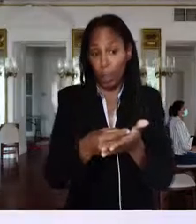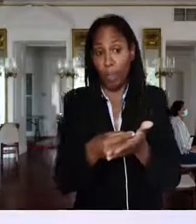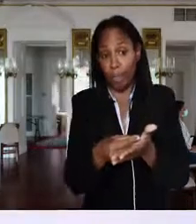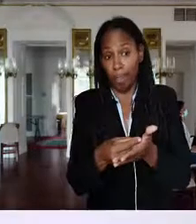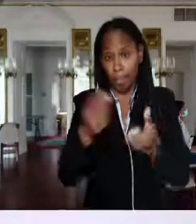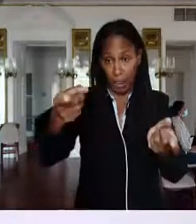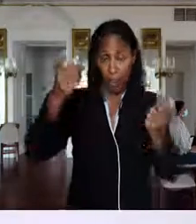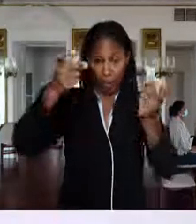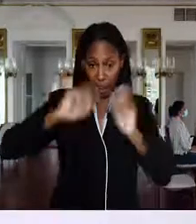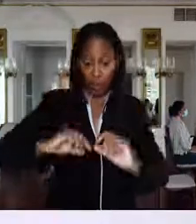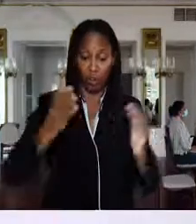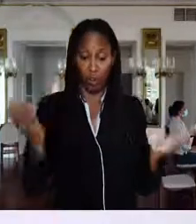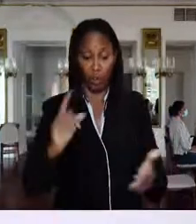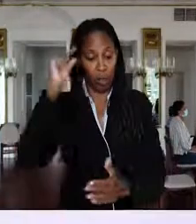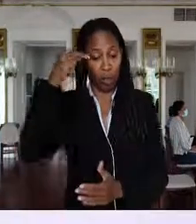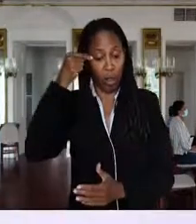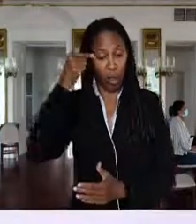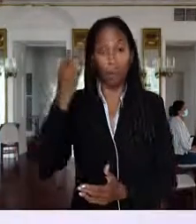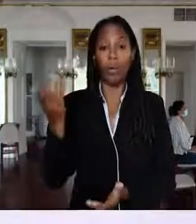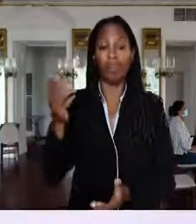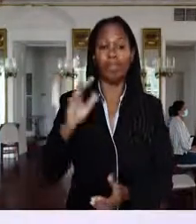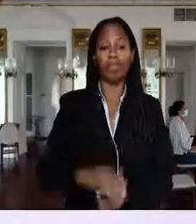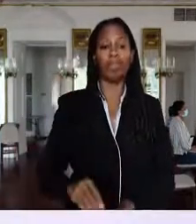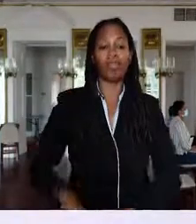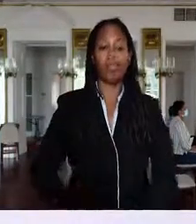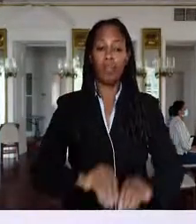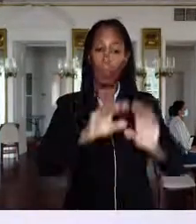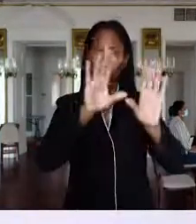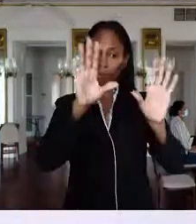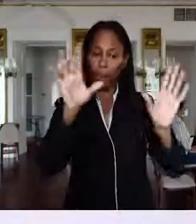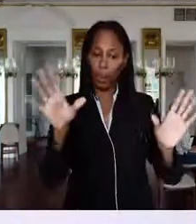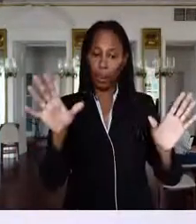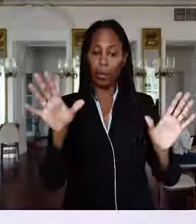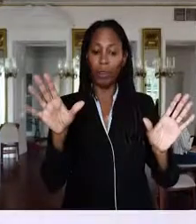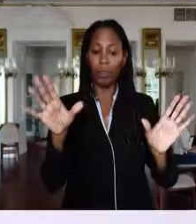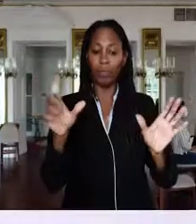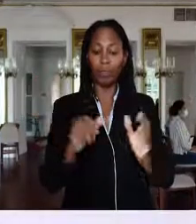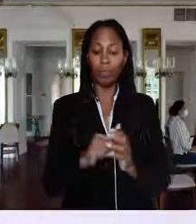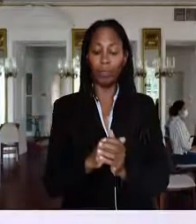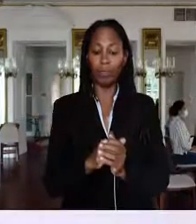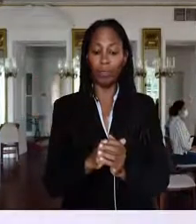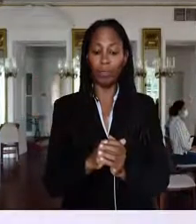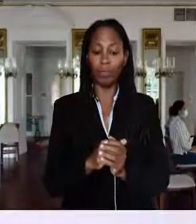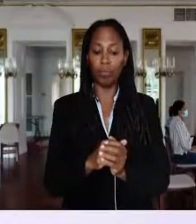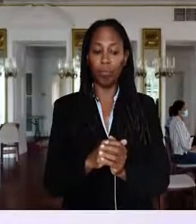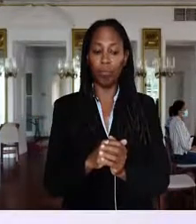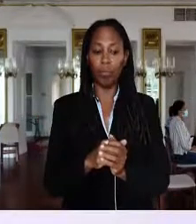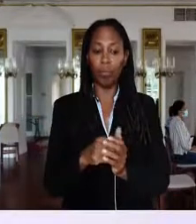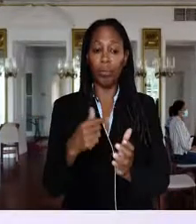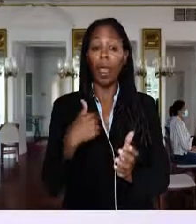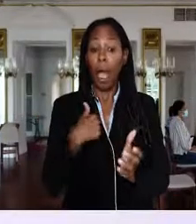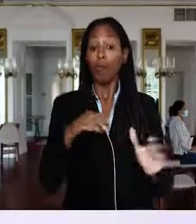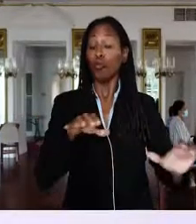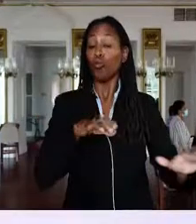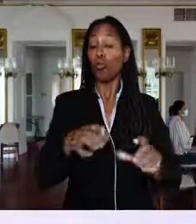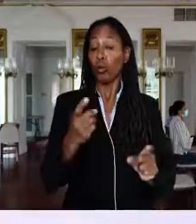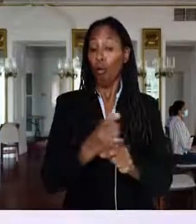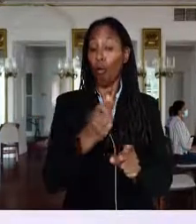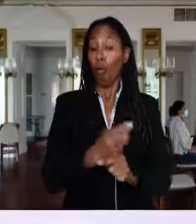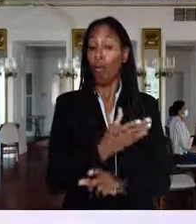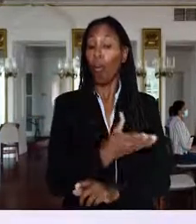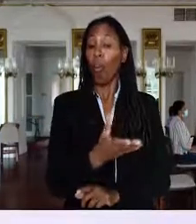allocated to the territory. It is clear it is because either the things that we have done